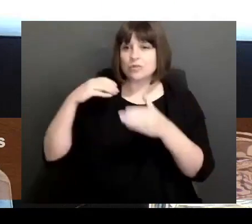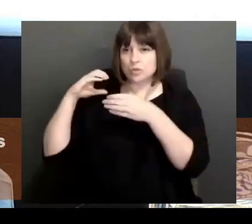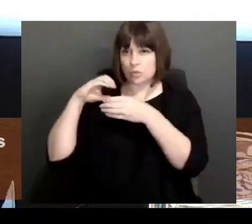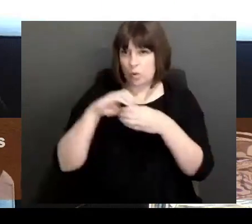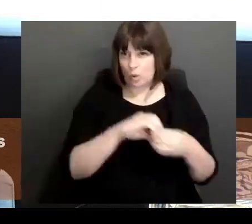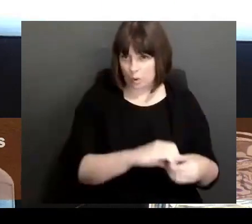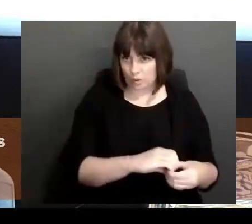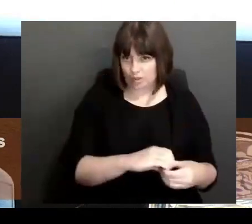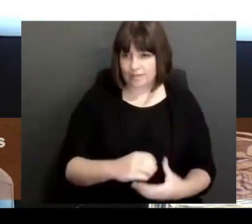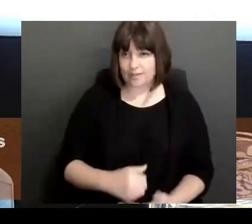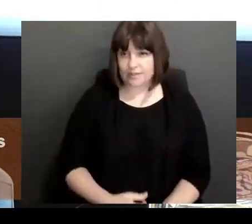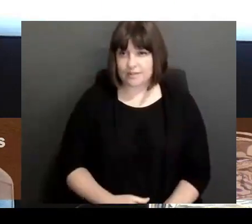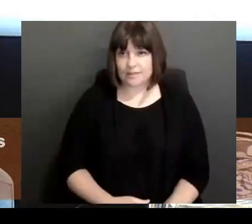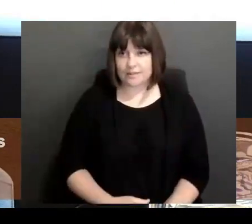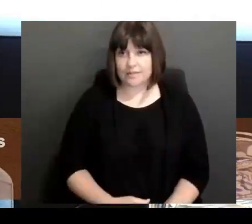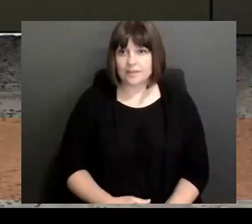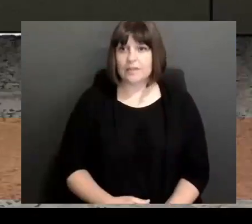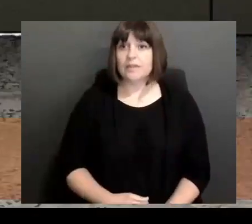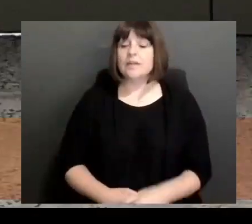turn, Minister, to Annexure B?